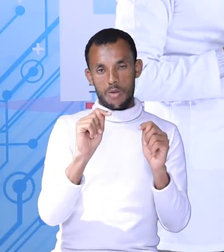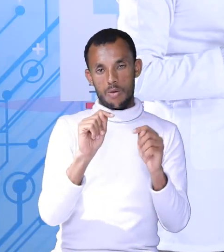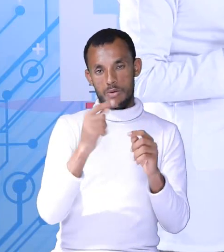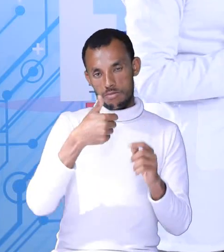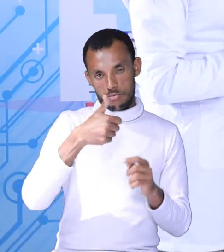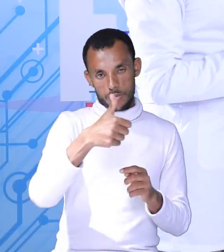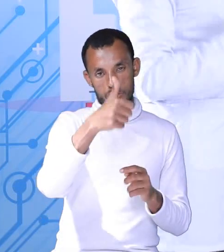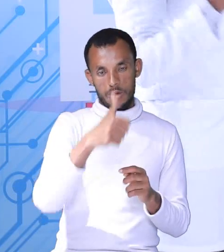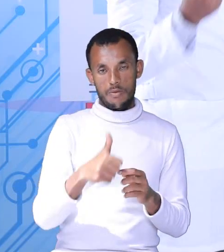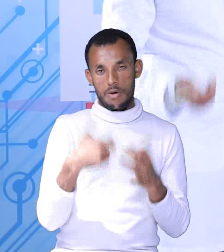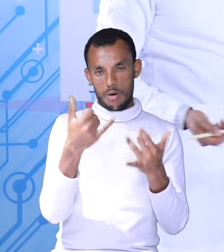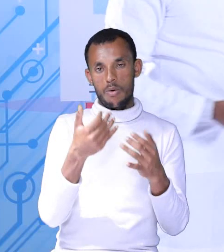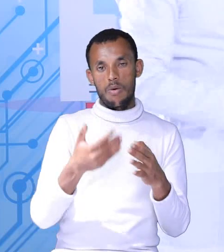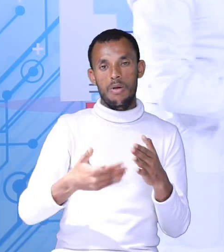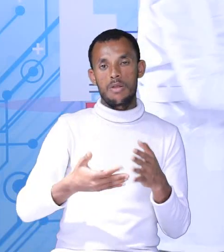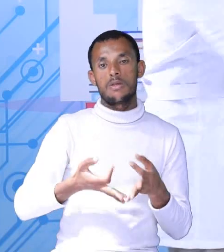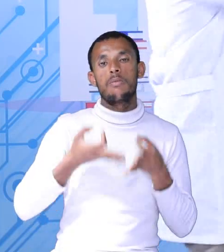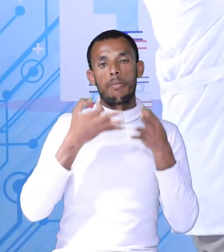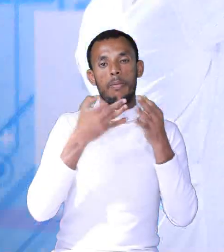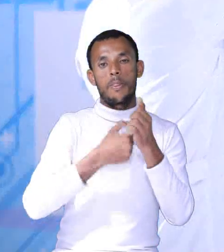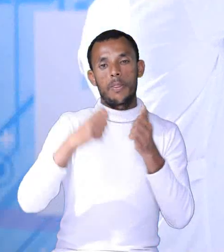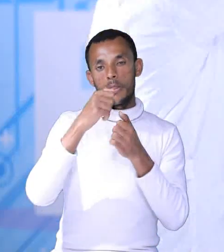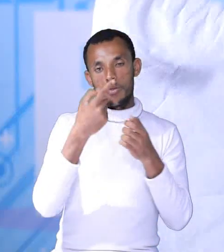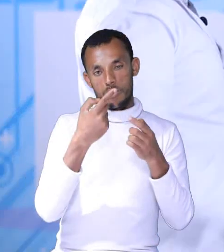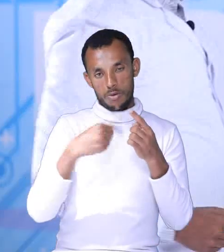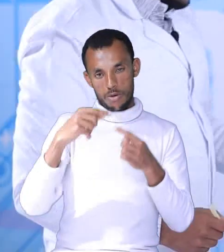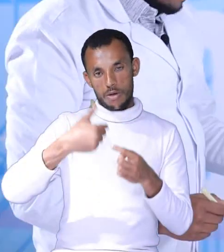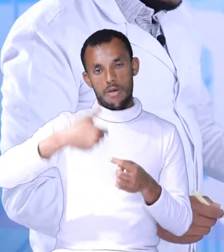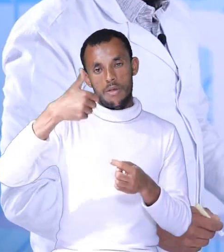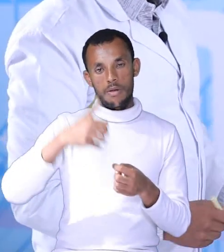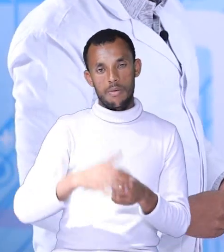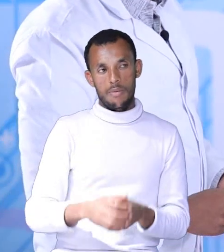by yourself. Now let's proceed to the other part.